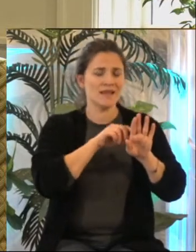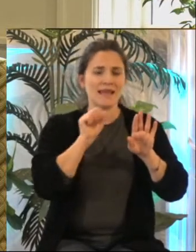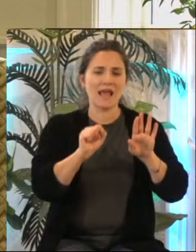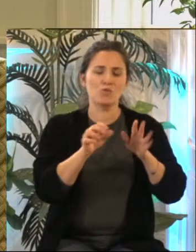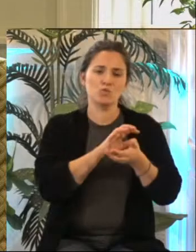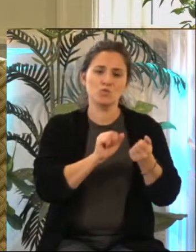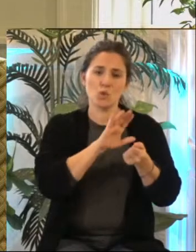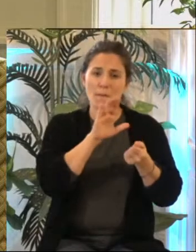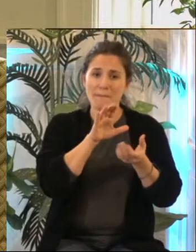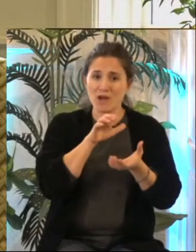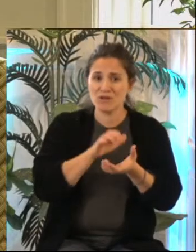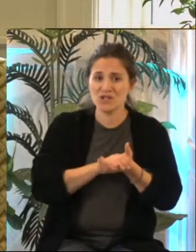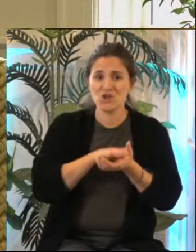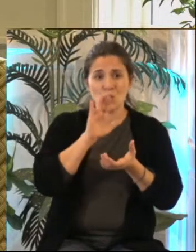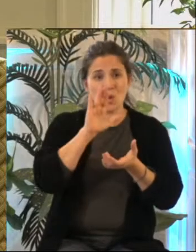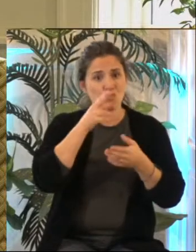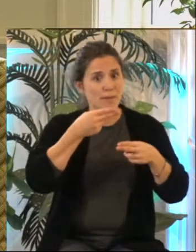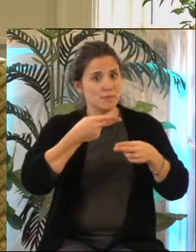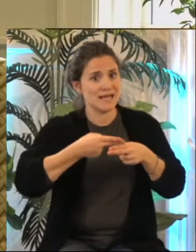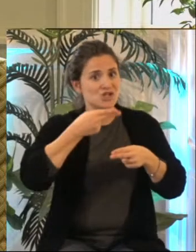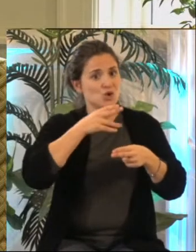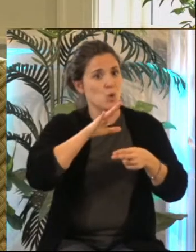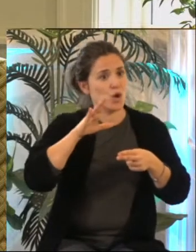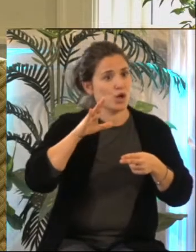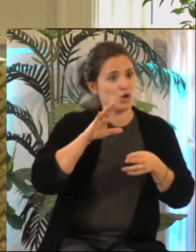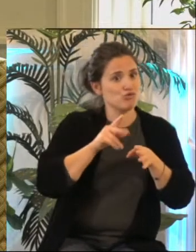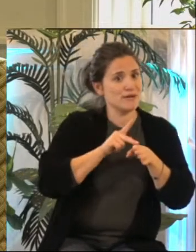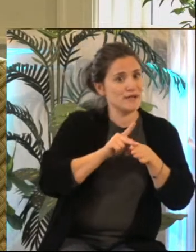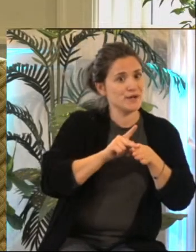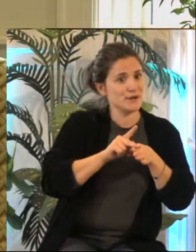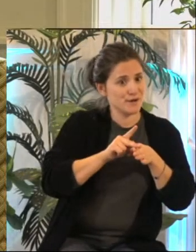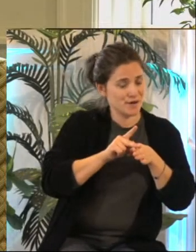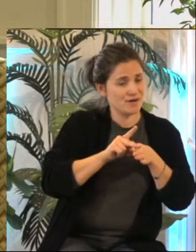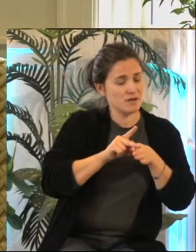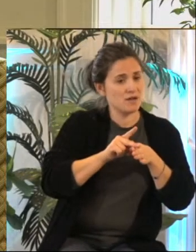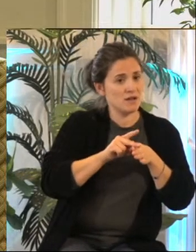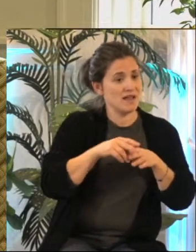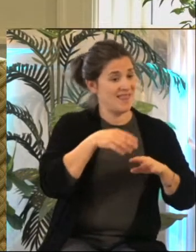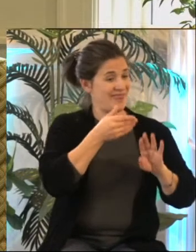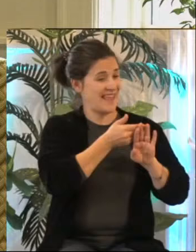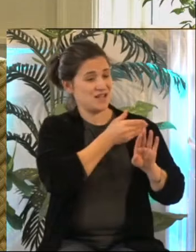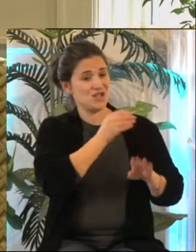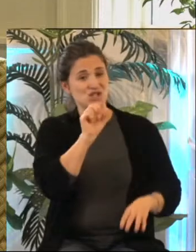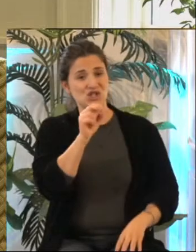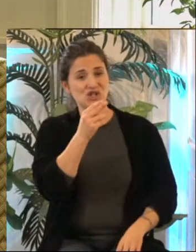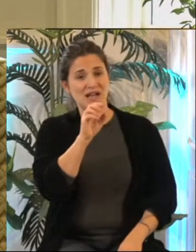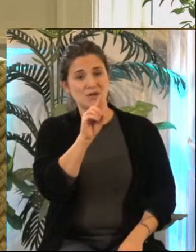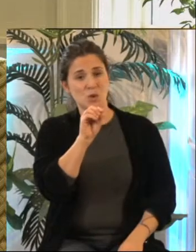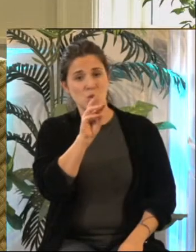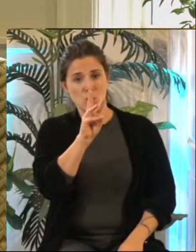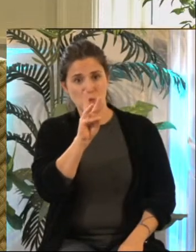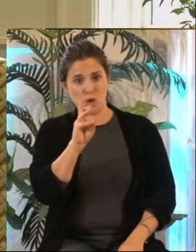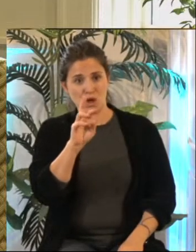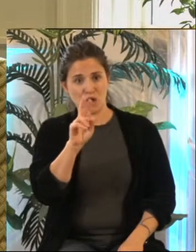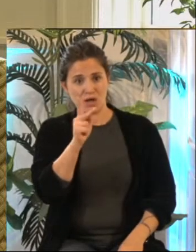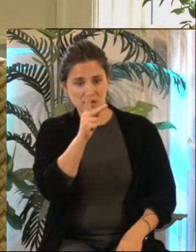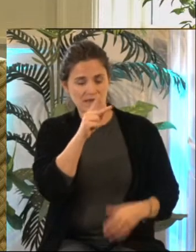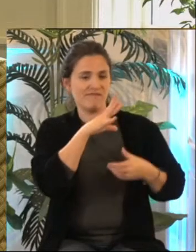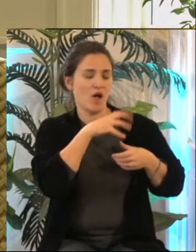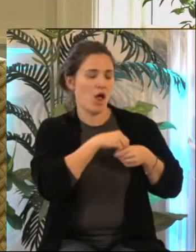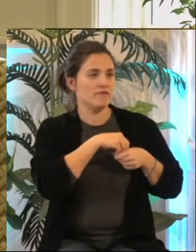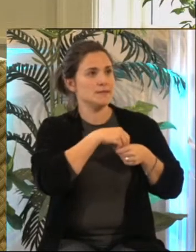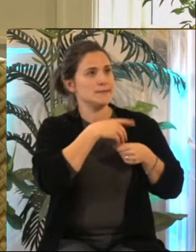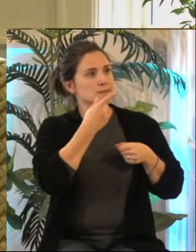involves things like impulse control, addictions, aggression, and other secret